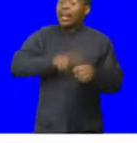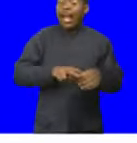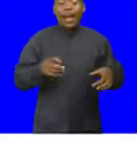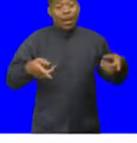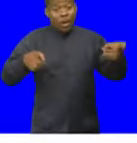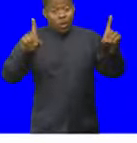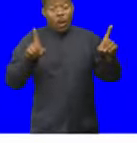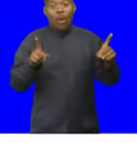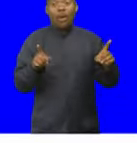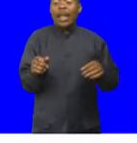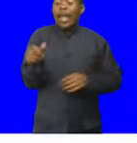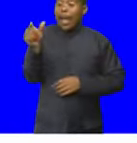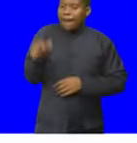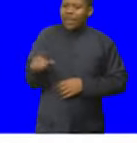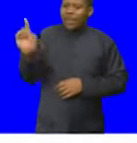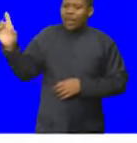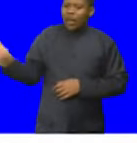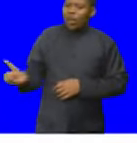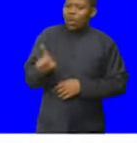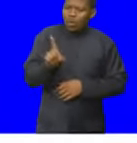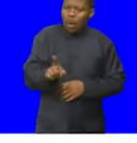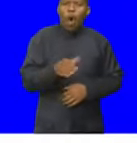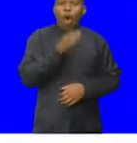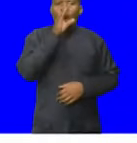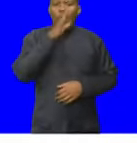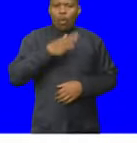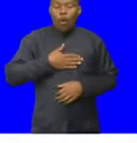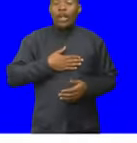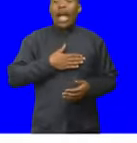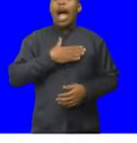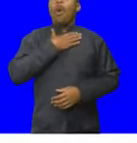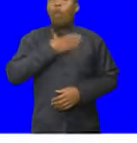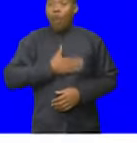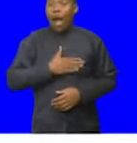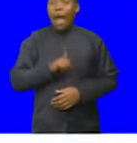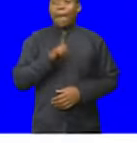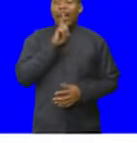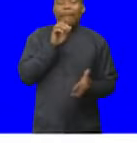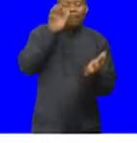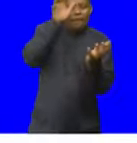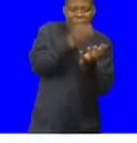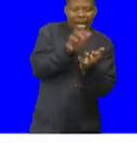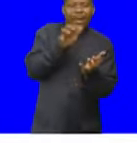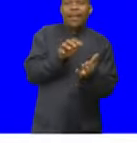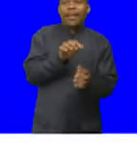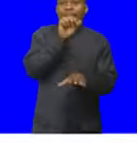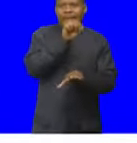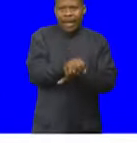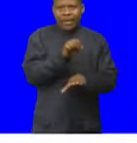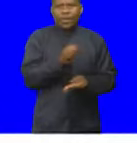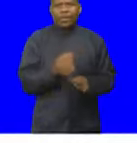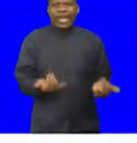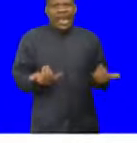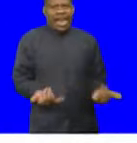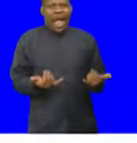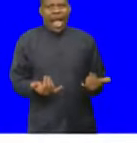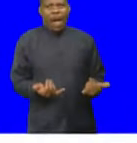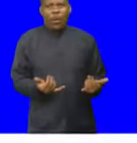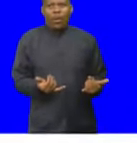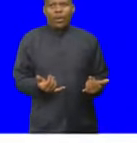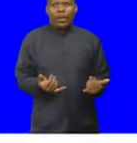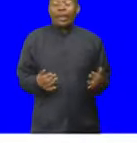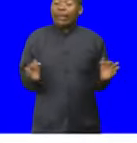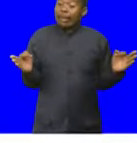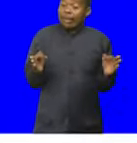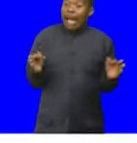athi asenginathe kumbe la manti kwanza ukuthi akade naseyambamba. Asisakhoni nokwentani because le ngwenya